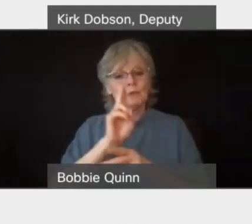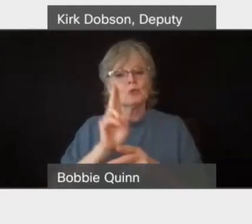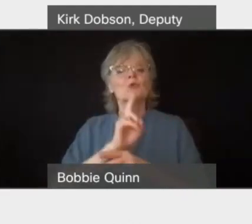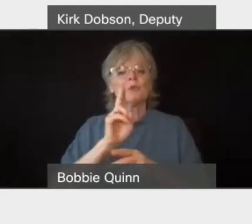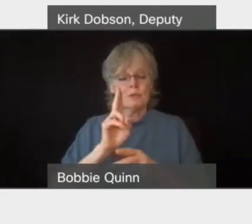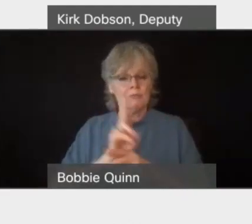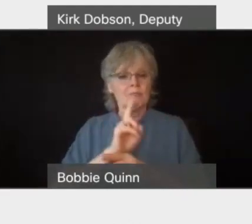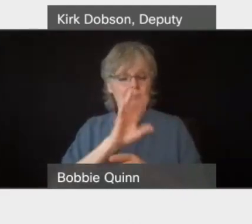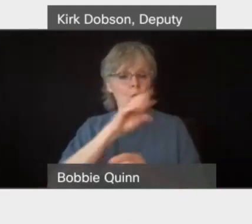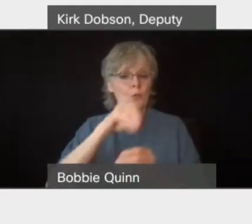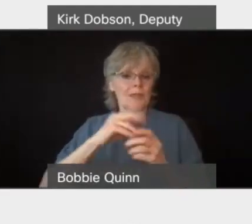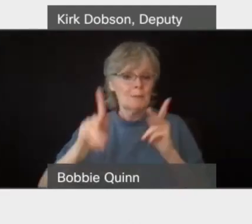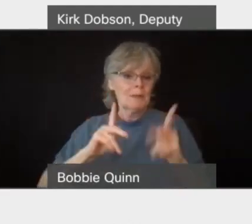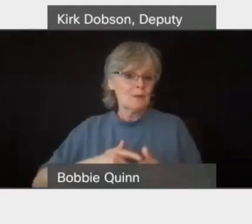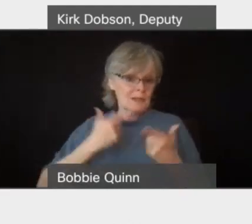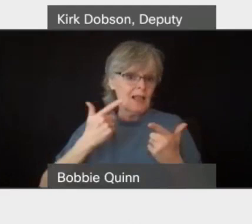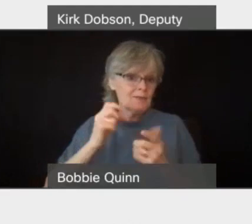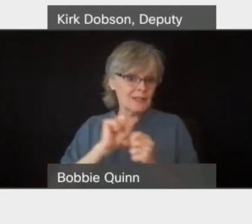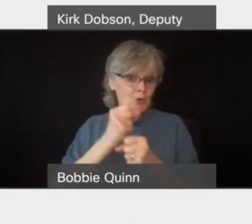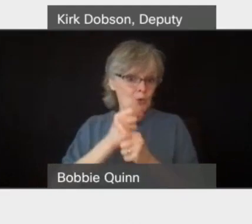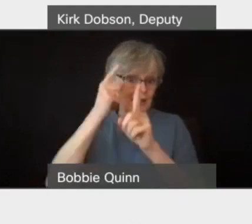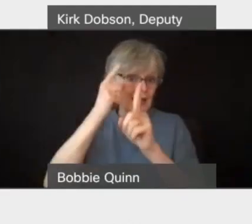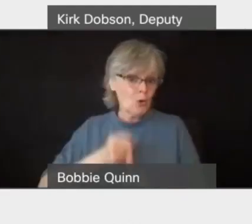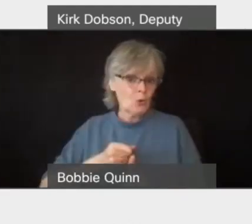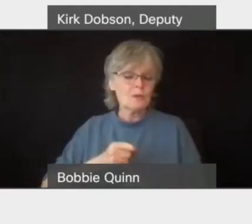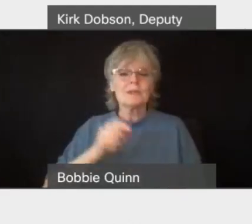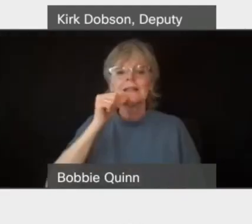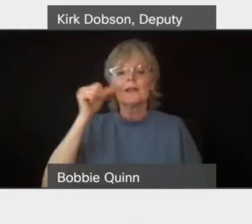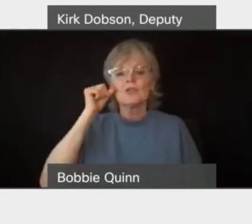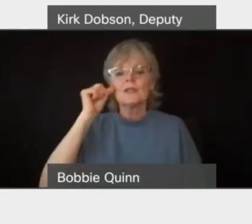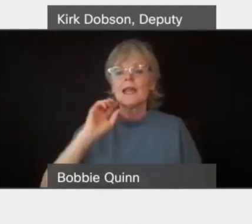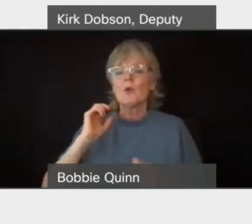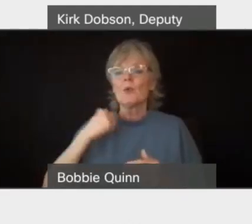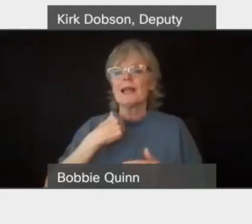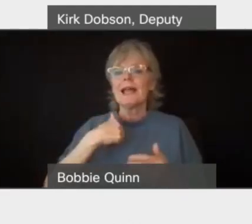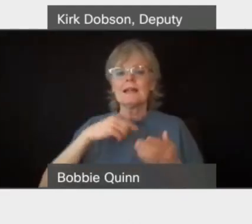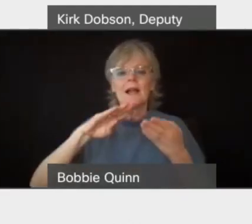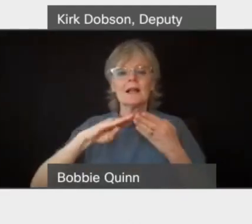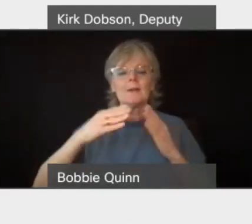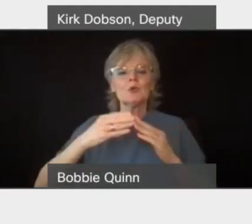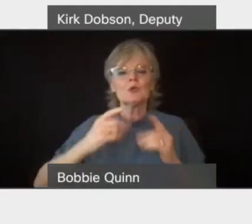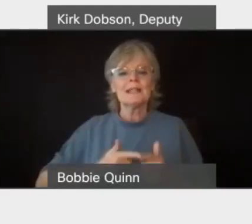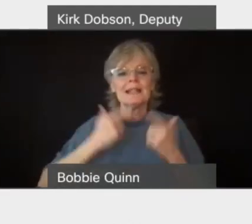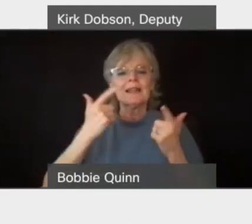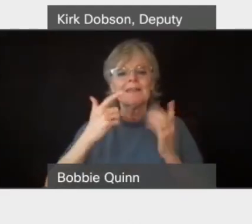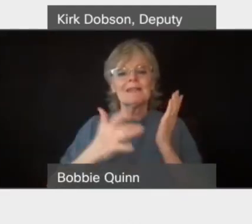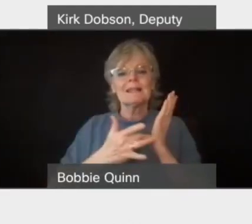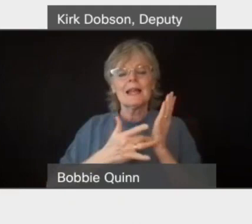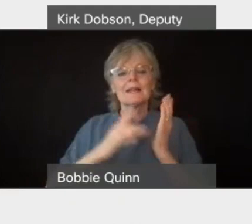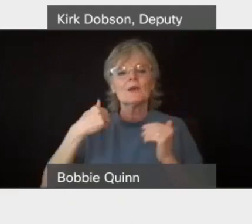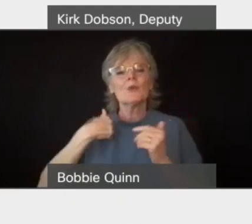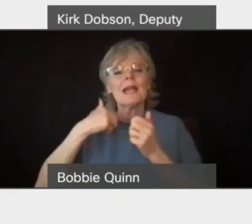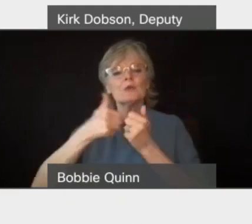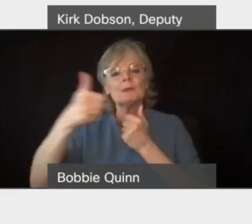around them. And we also yesterday had Community Living Tech, where we showcased the remote